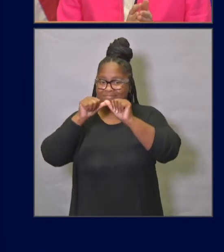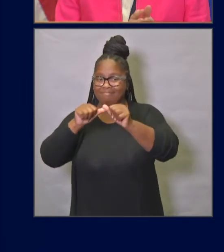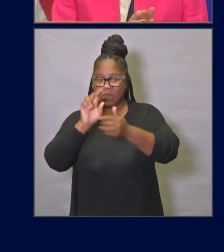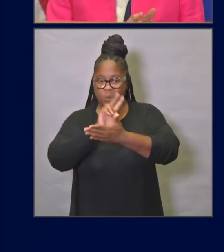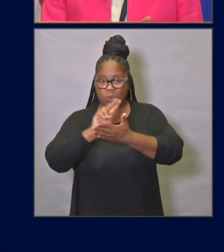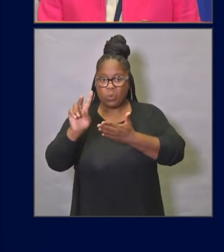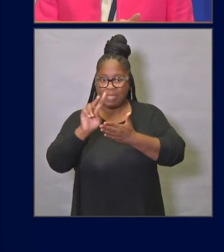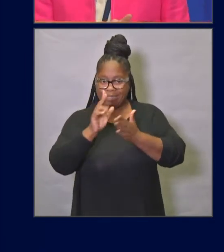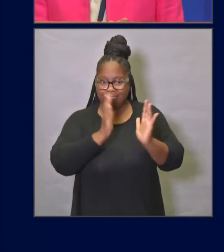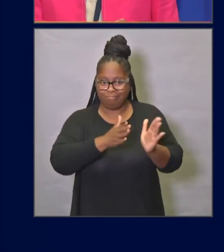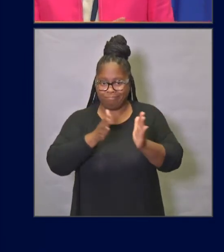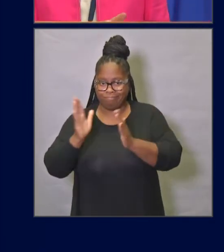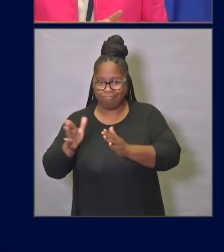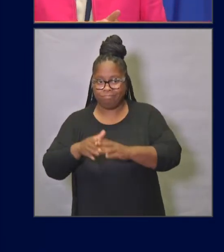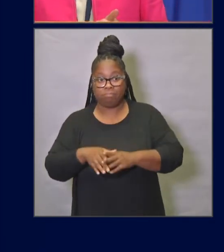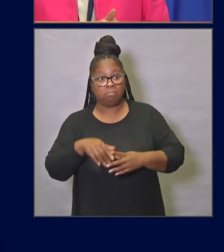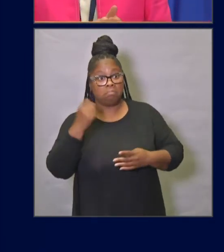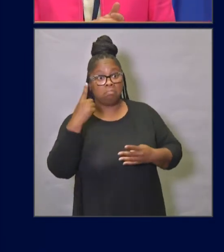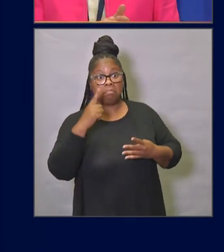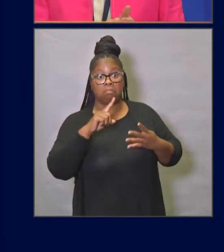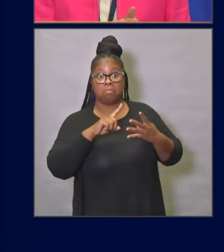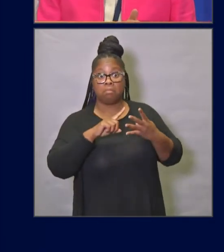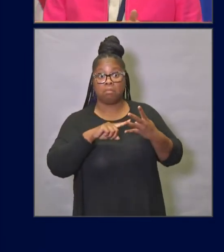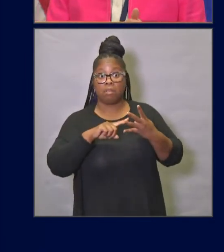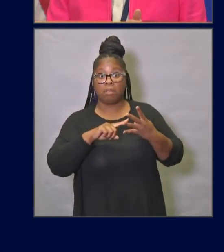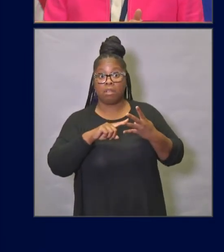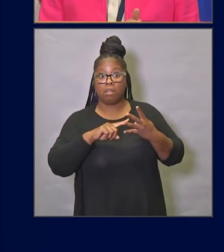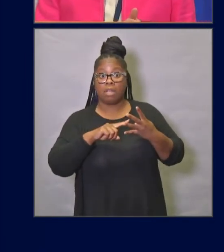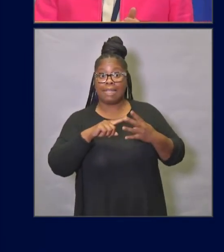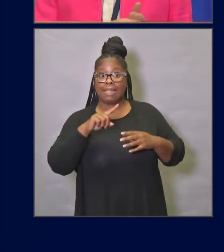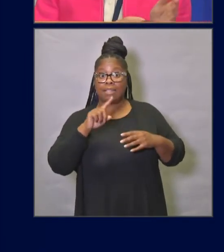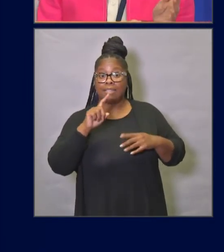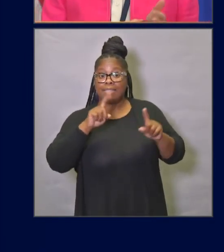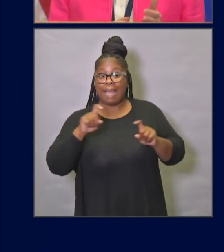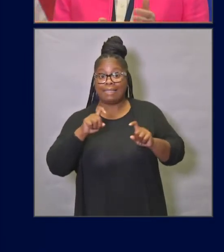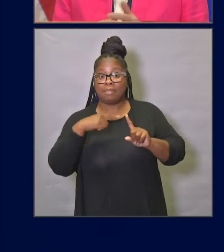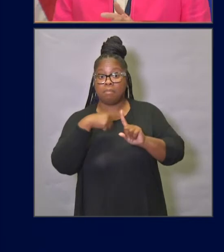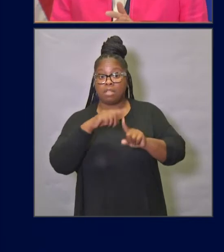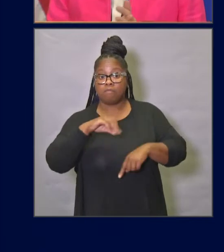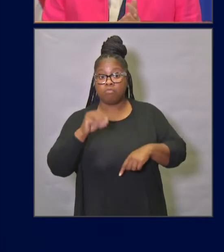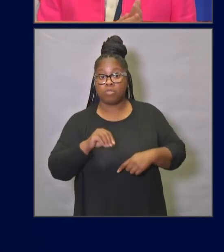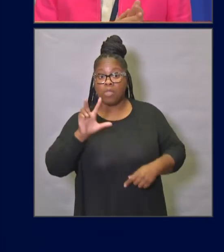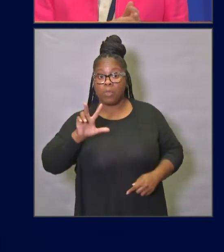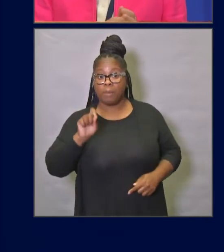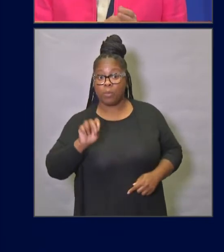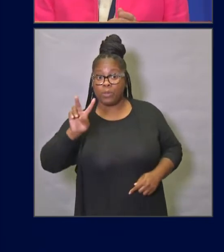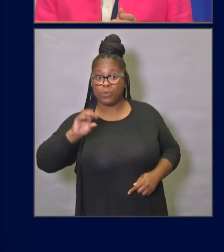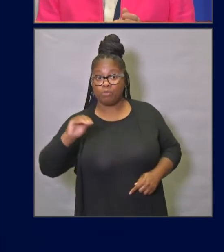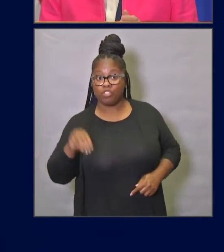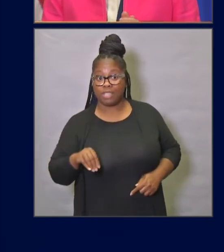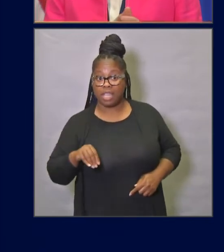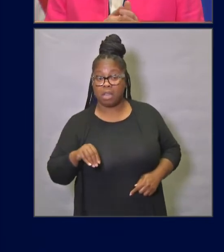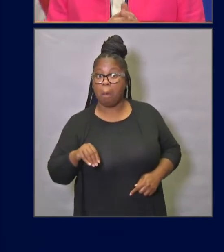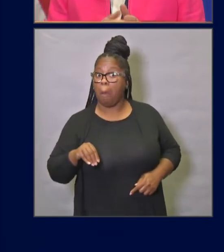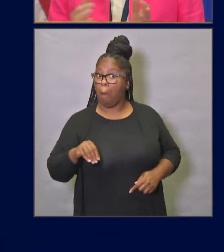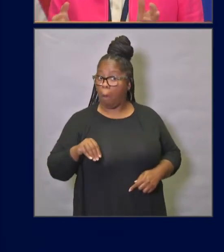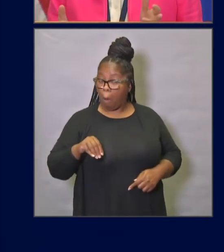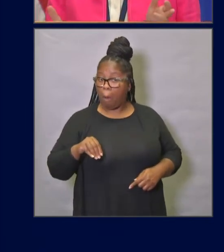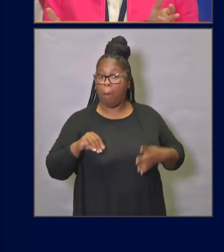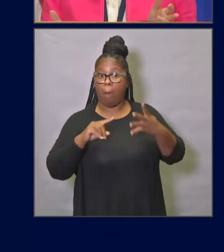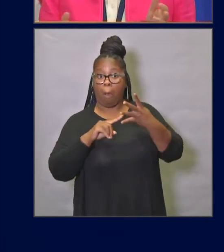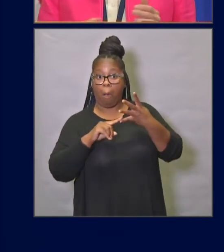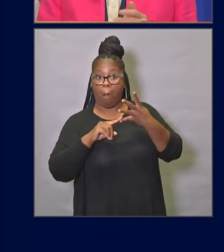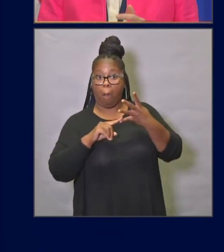see here that our test positivity rate is 3.2%, which actually places us, for this metric, in